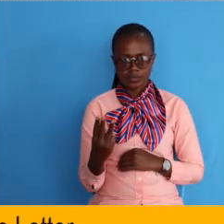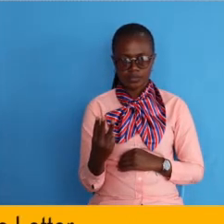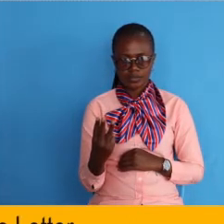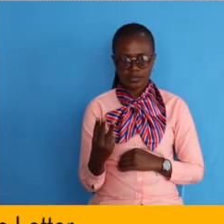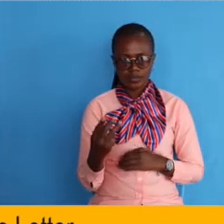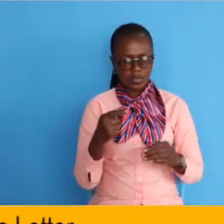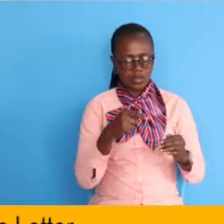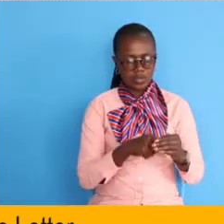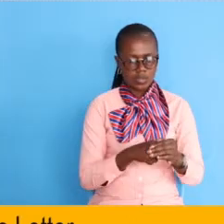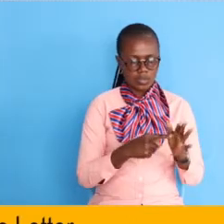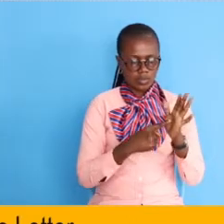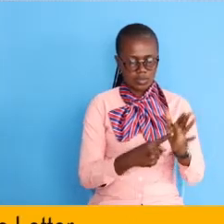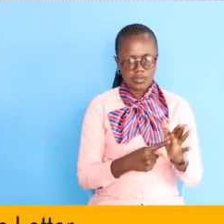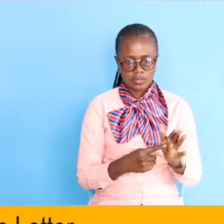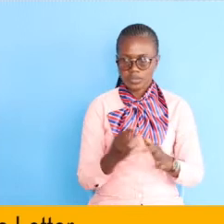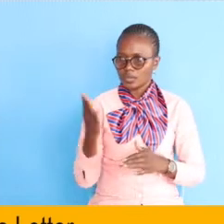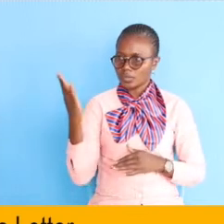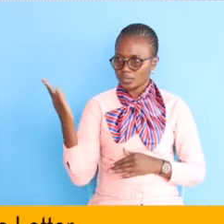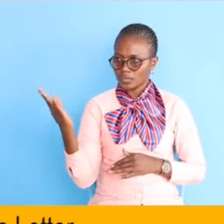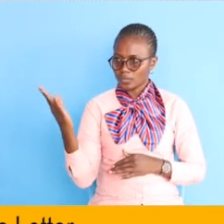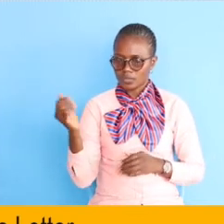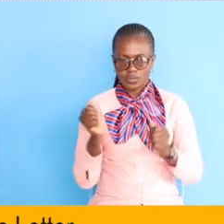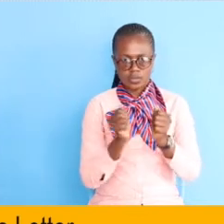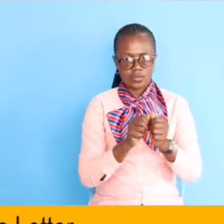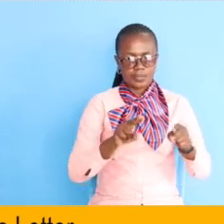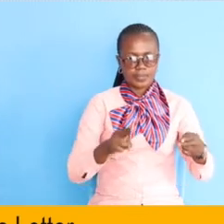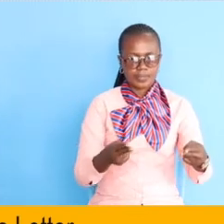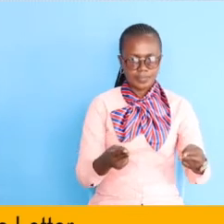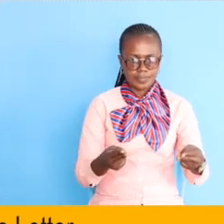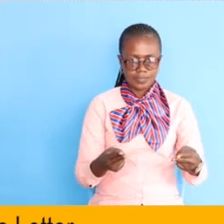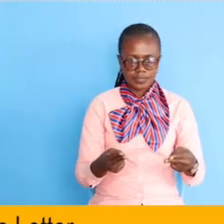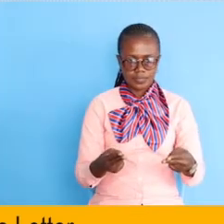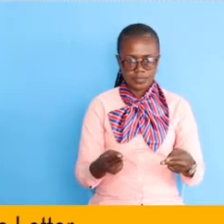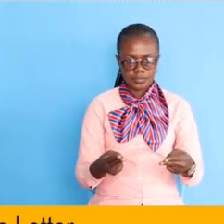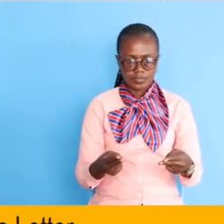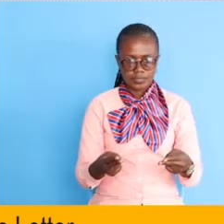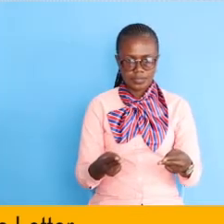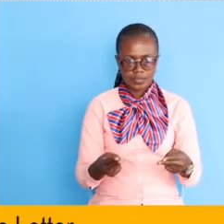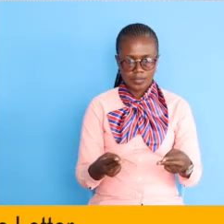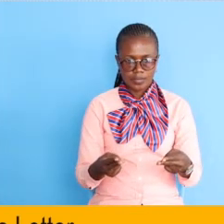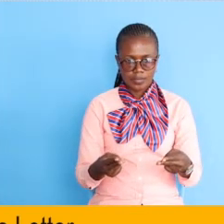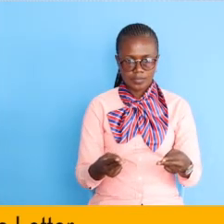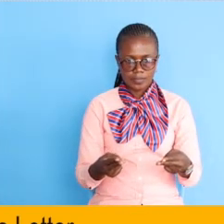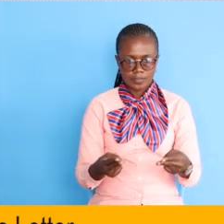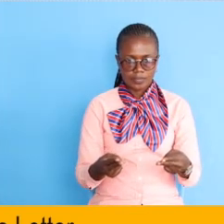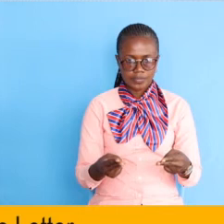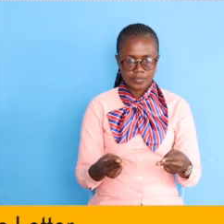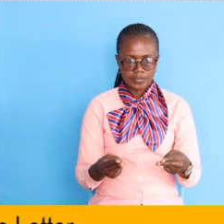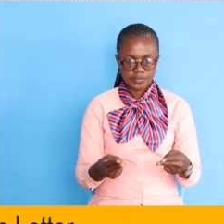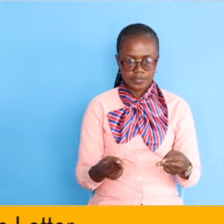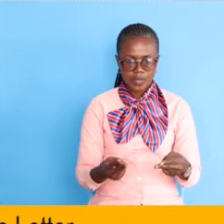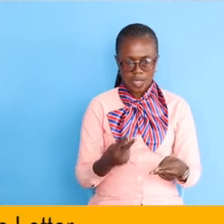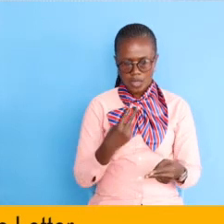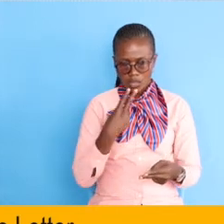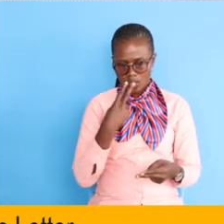In this sample letter, there's something new that has not been seen in the time when